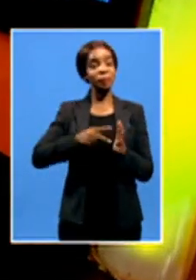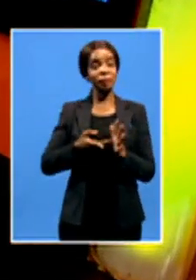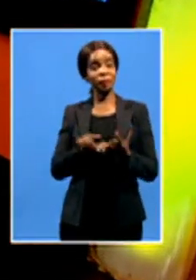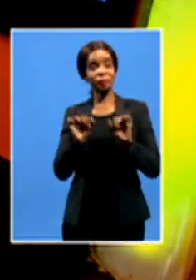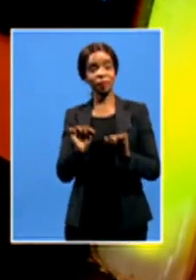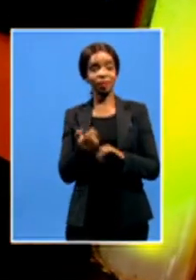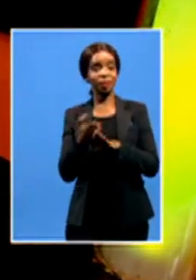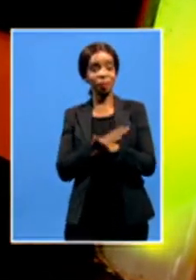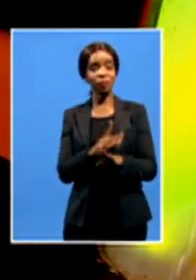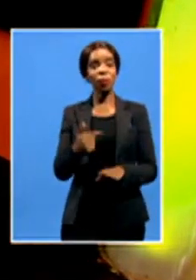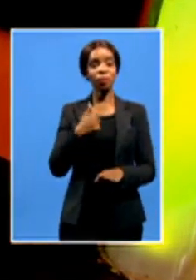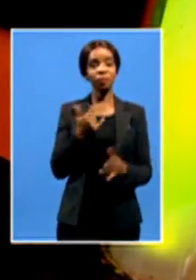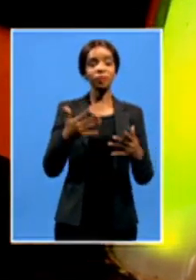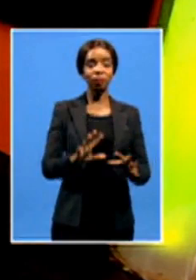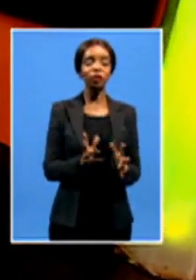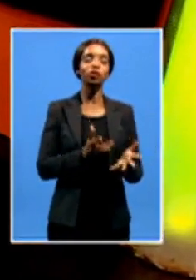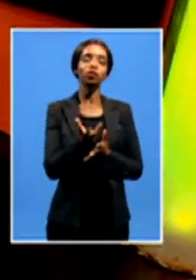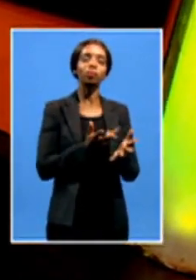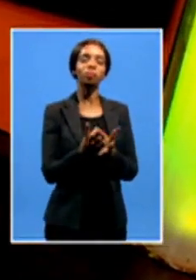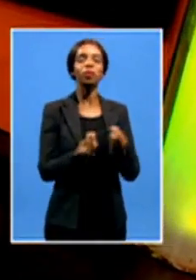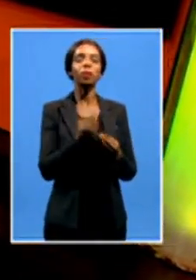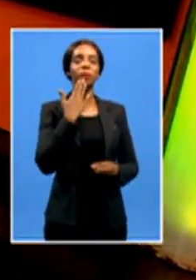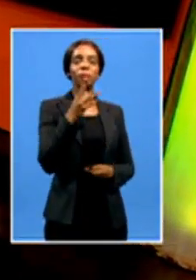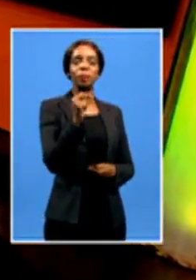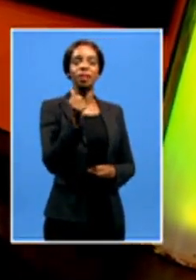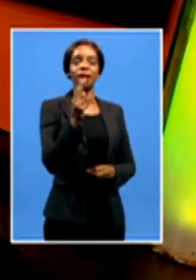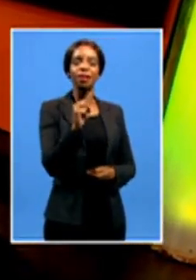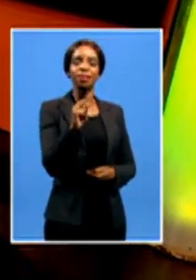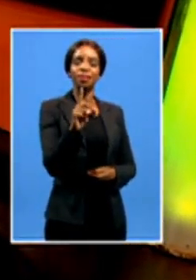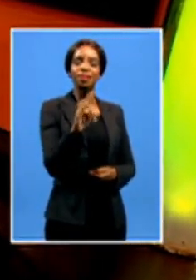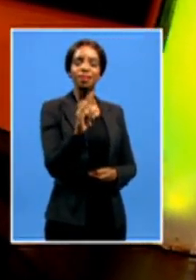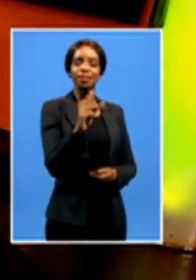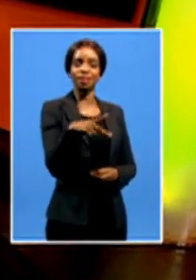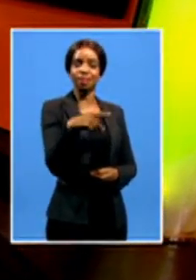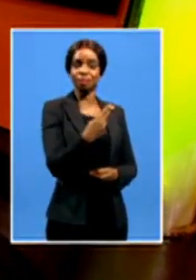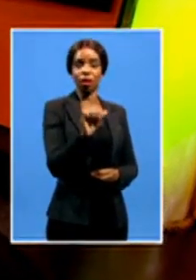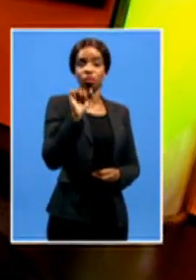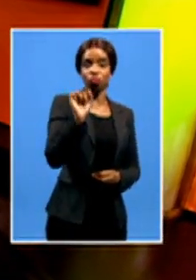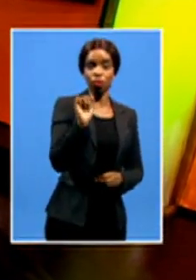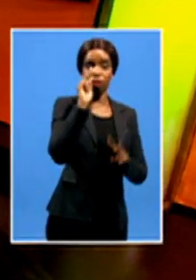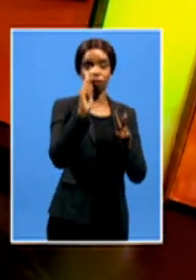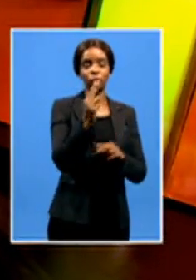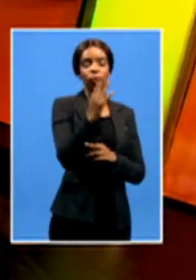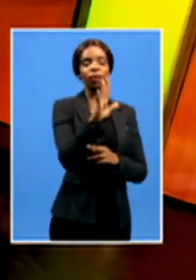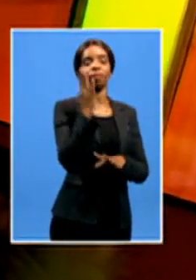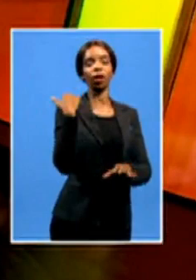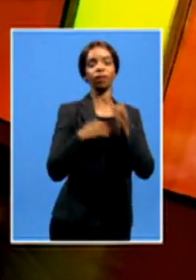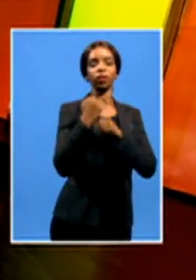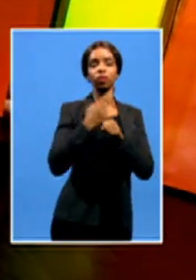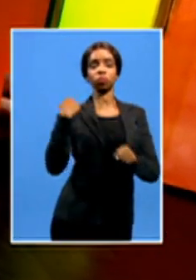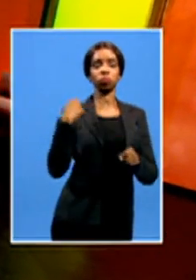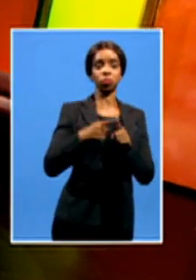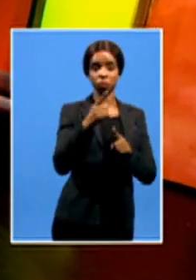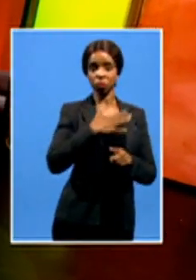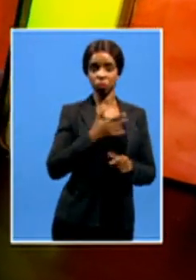Thank you so much. I know you heard my conversation with Nandipa. Your view, the last 25 years, have they been good or bad, particularly